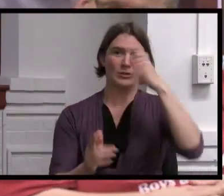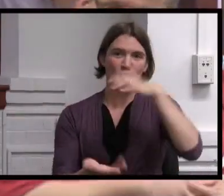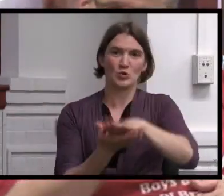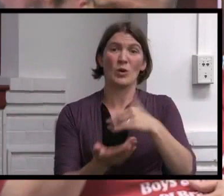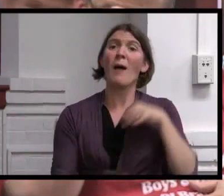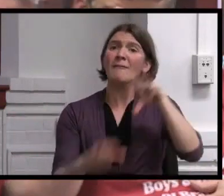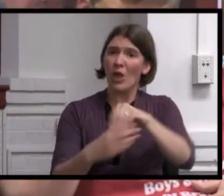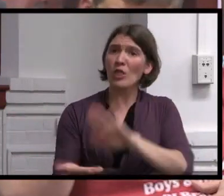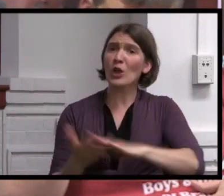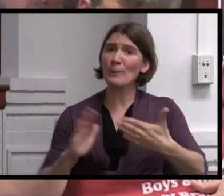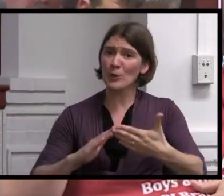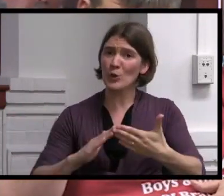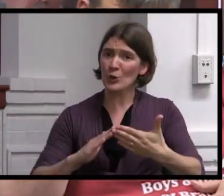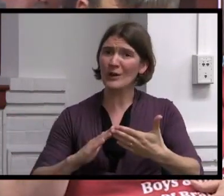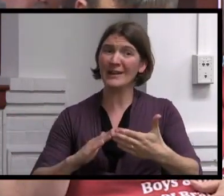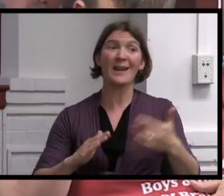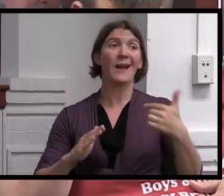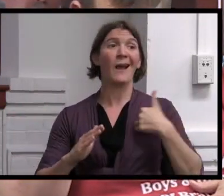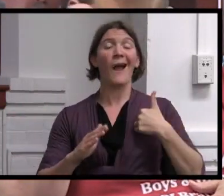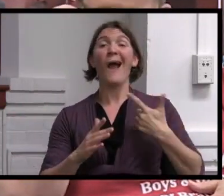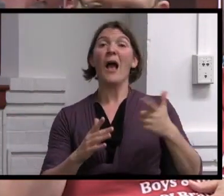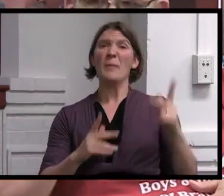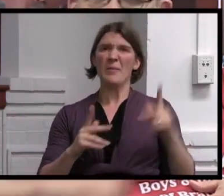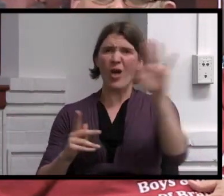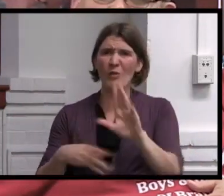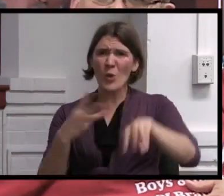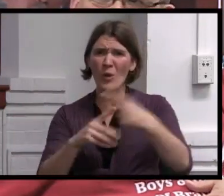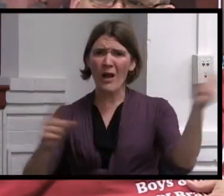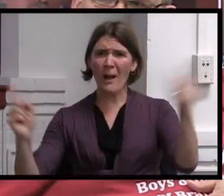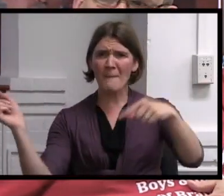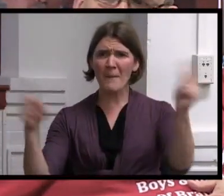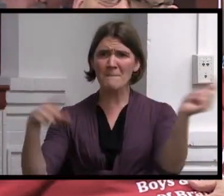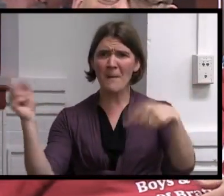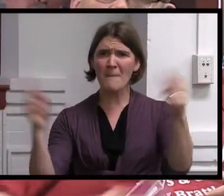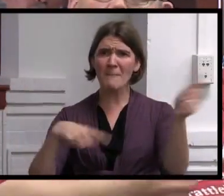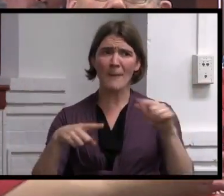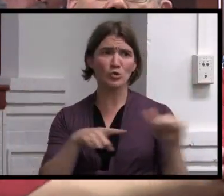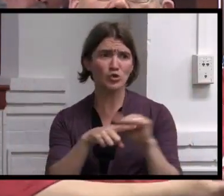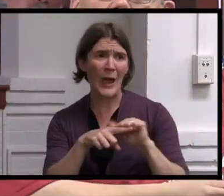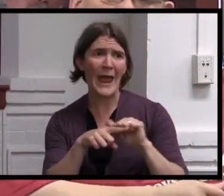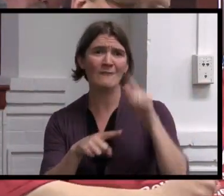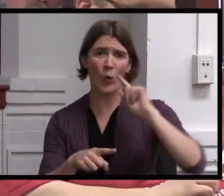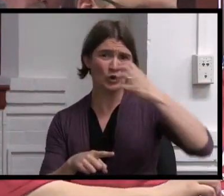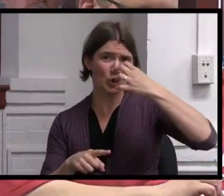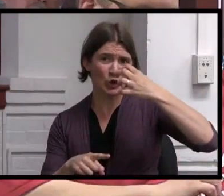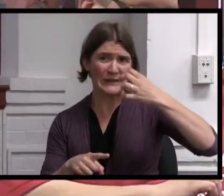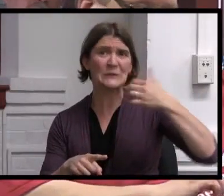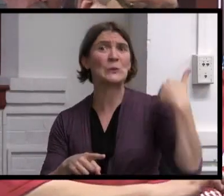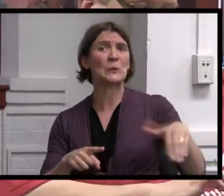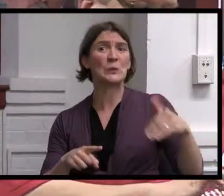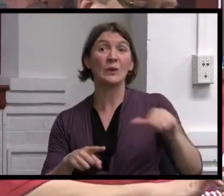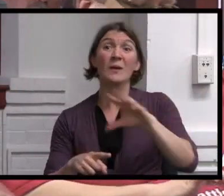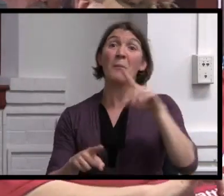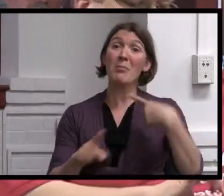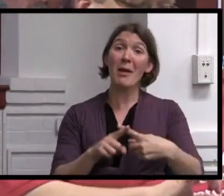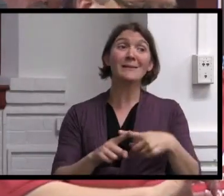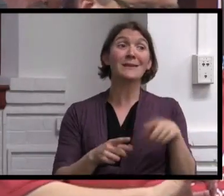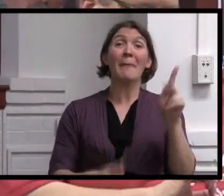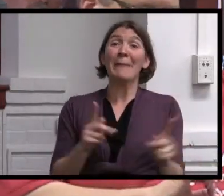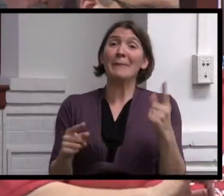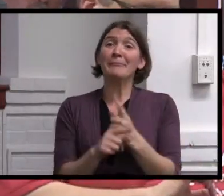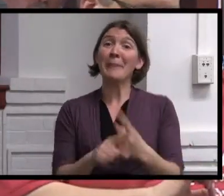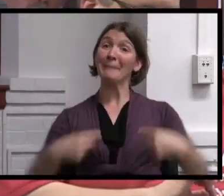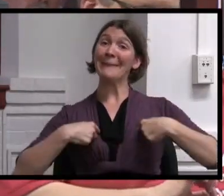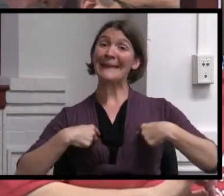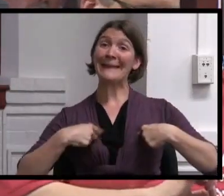member of the community. Mm-hmm. Not only do professionals come from all over the world to train at NECA, as we just heard, but also local community members